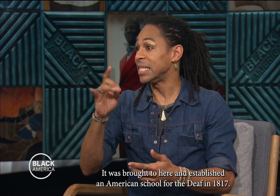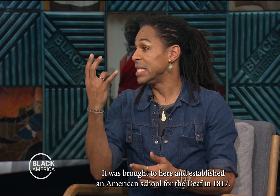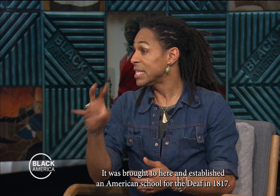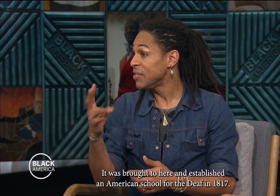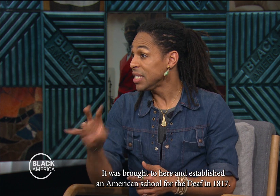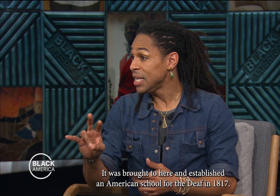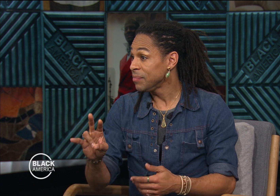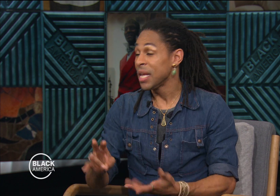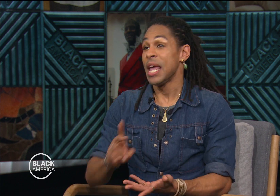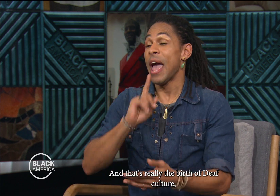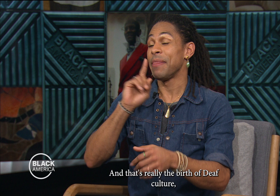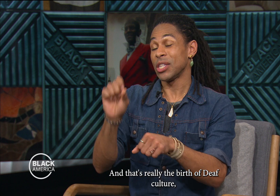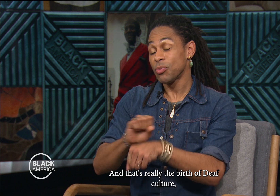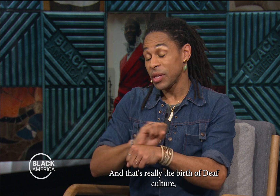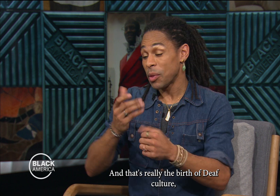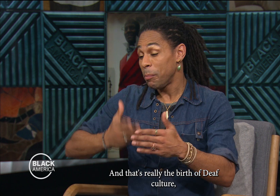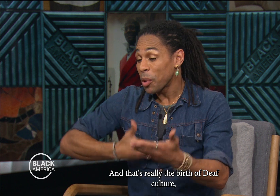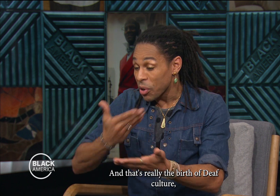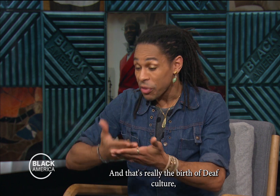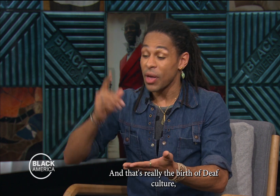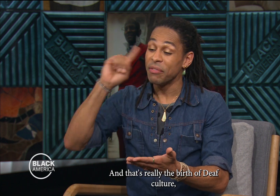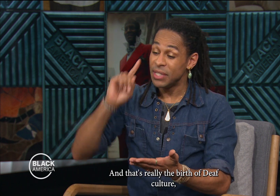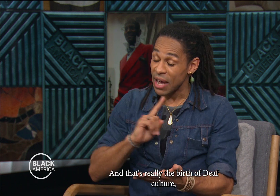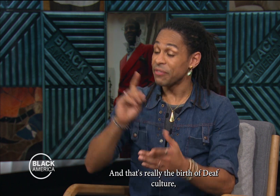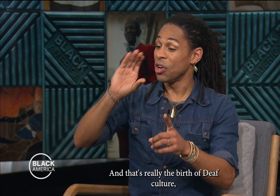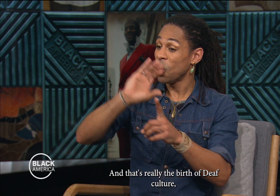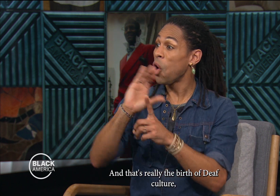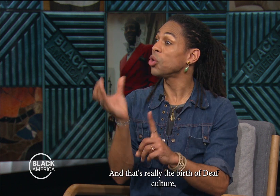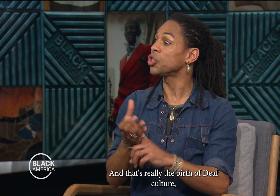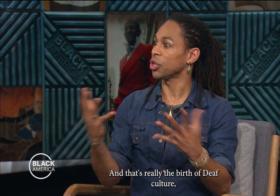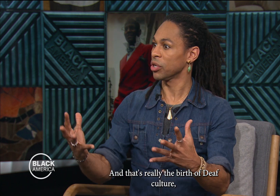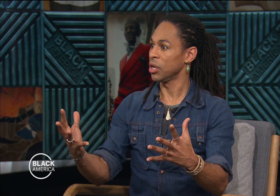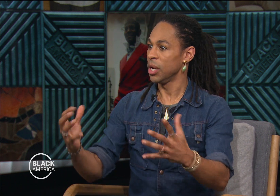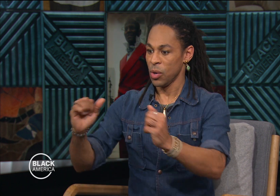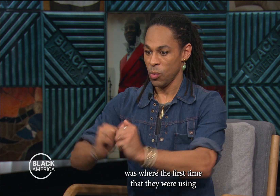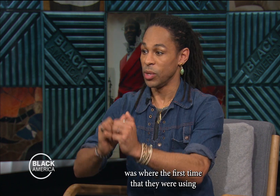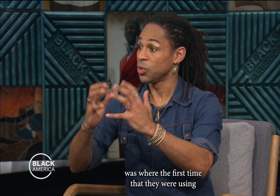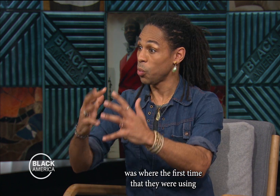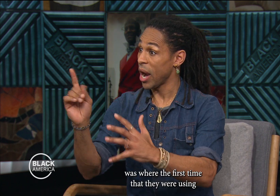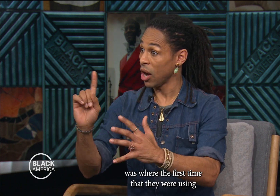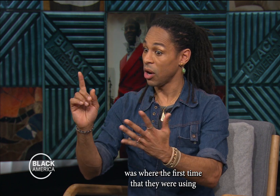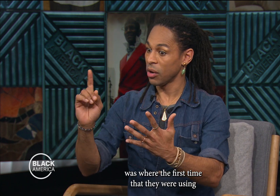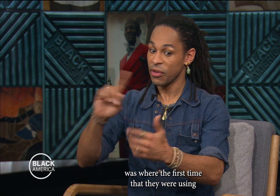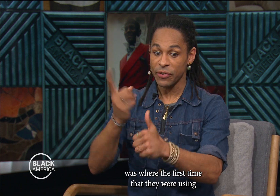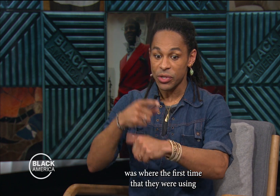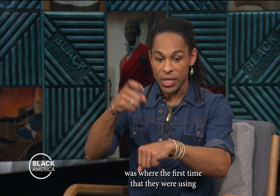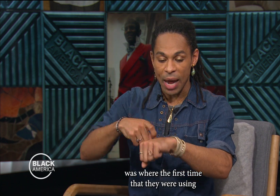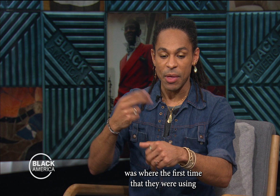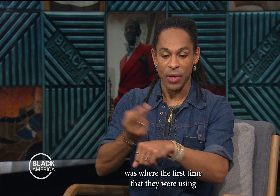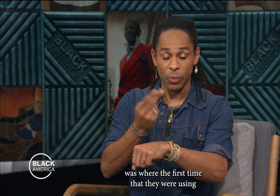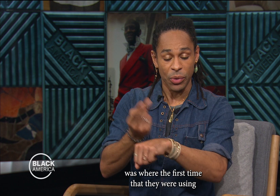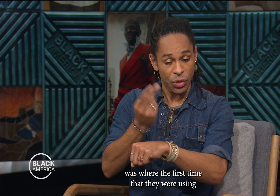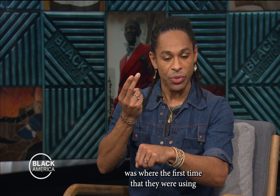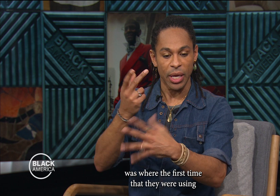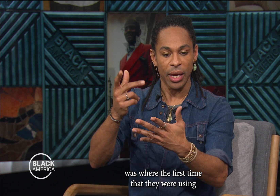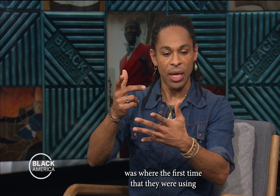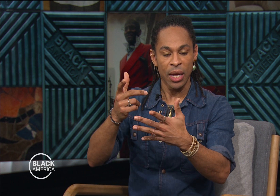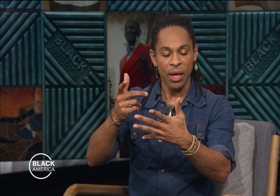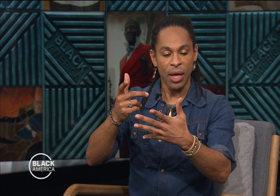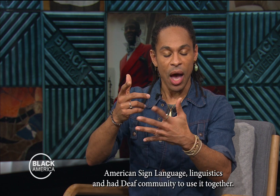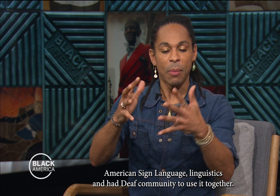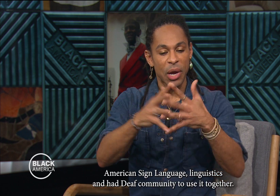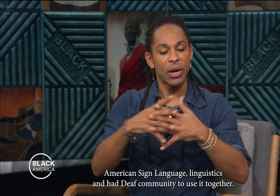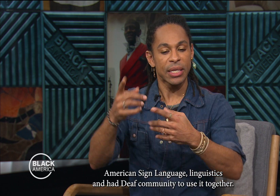in 1817, and that's really the birth of deaf culture, was where the first time that we were